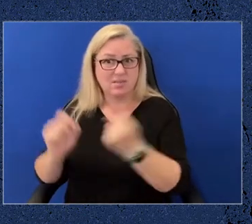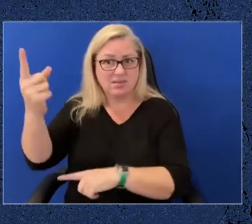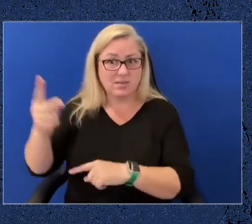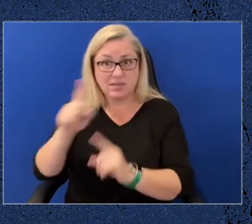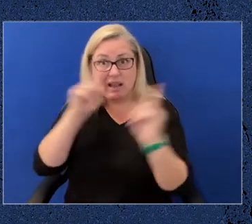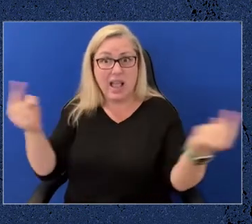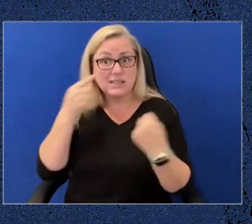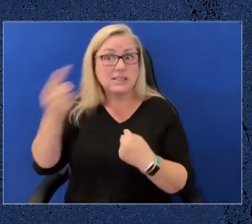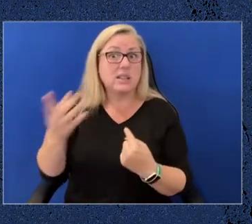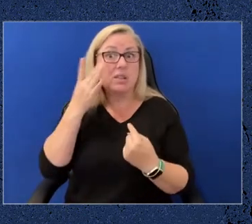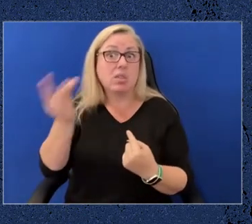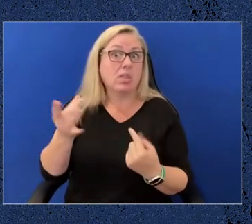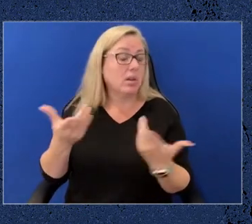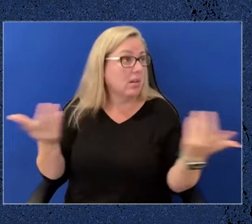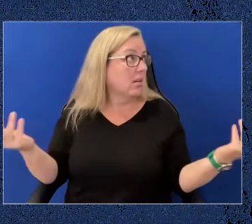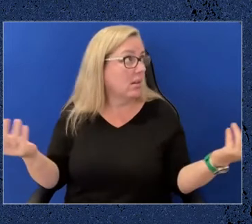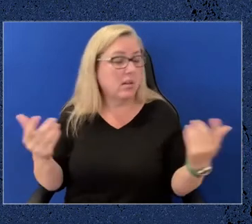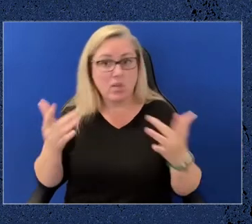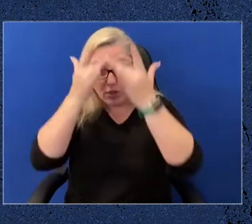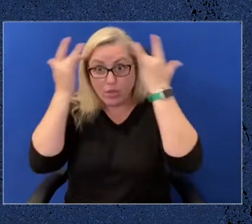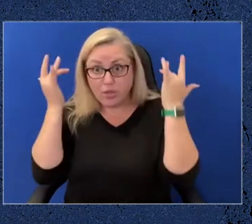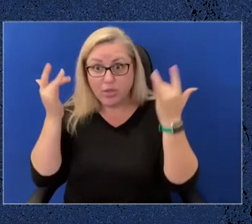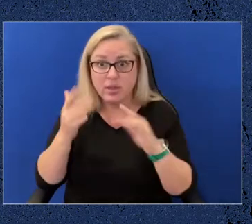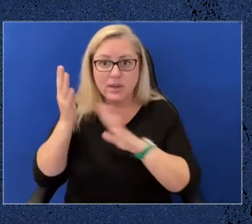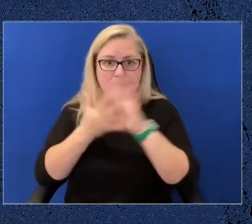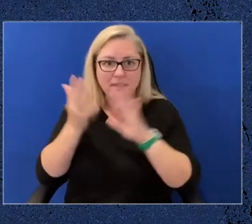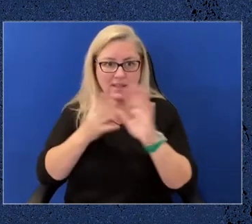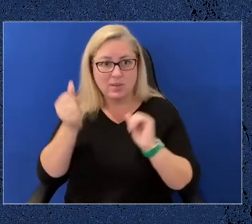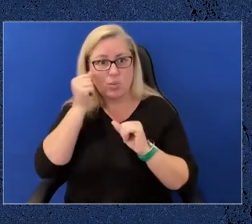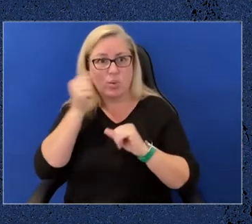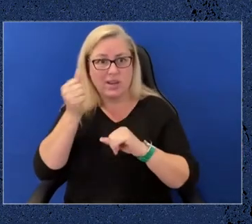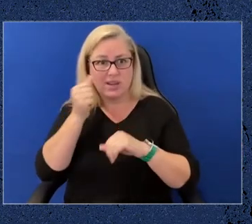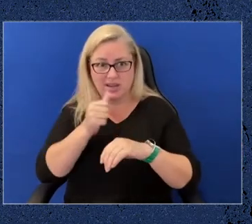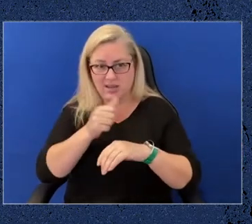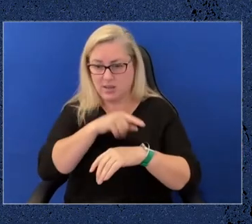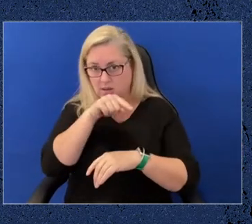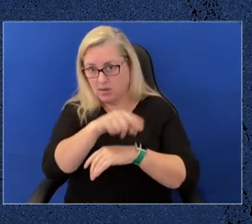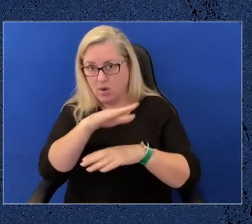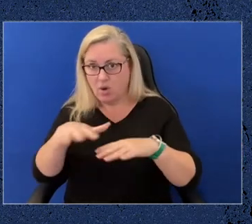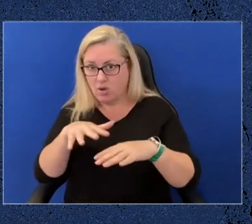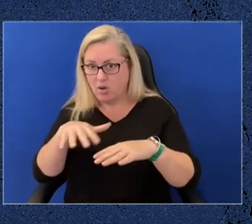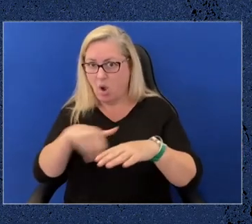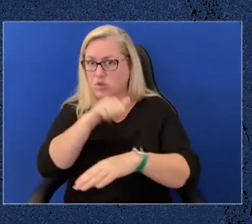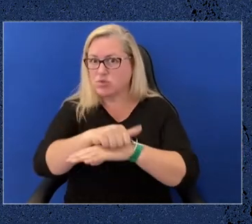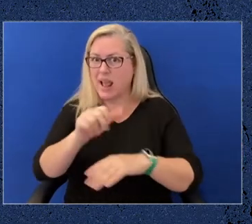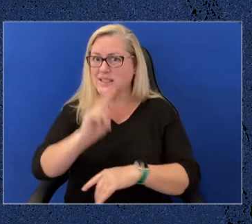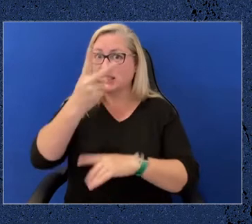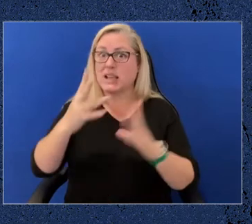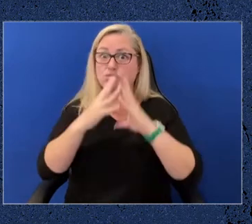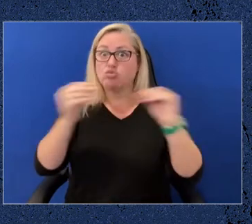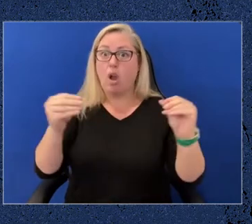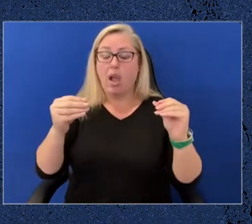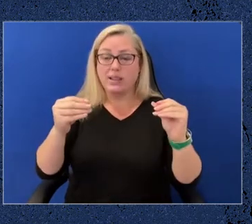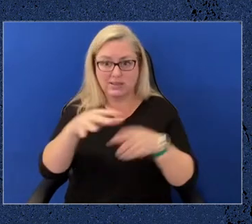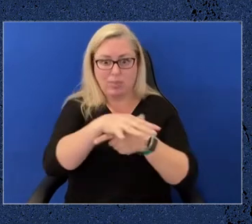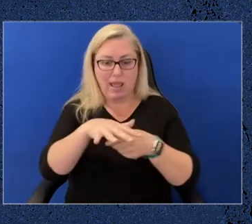it. That is just, even without knowing that Australia is like the second driest continent on the planet, that is just a fundamentally stupid